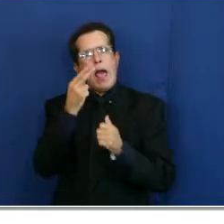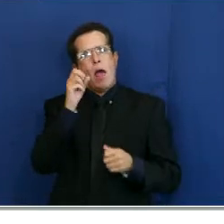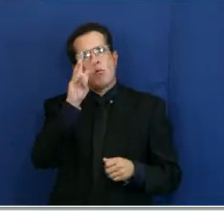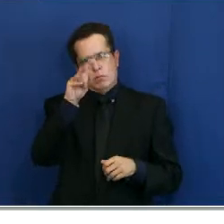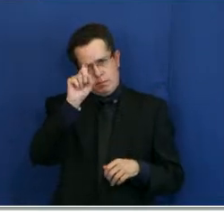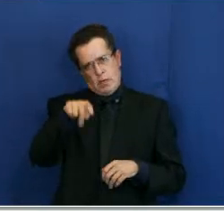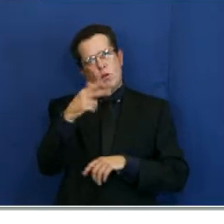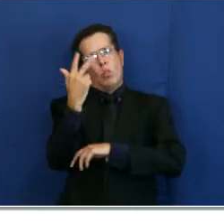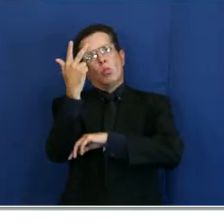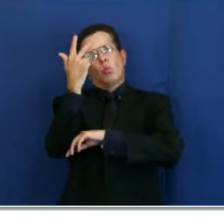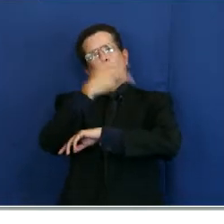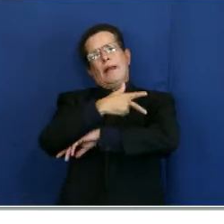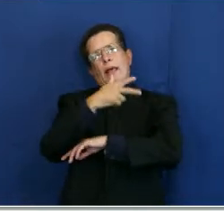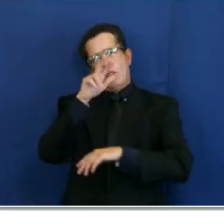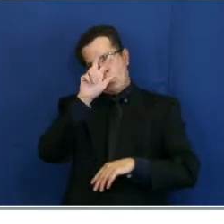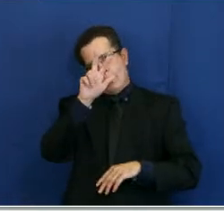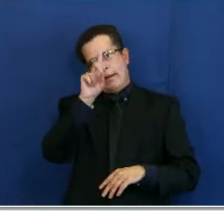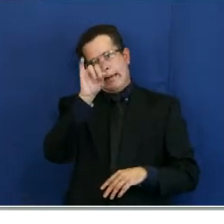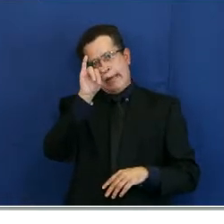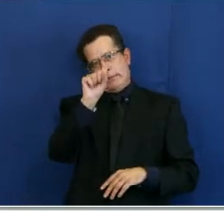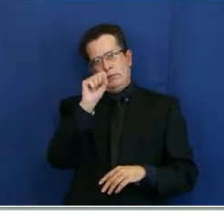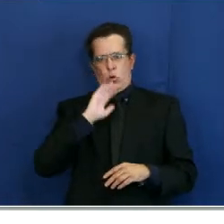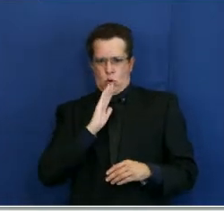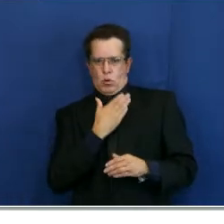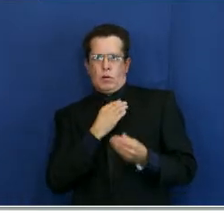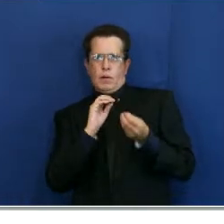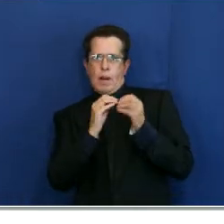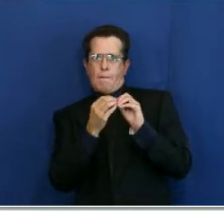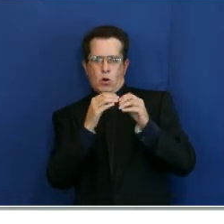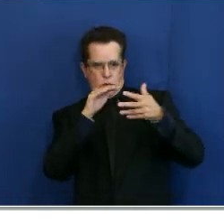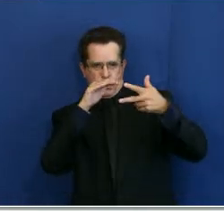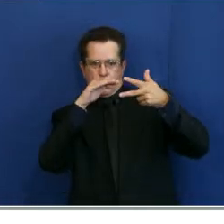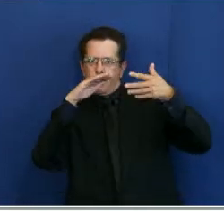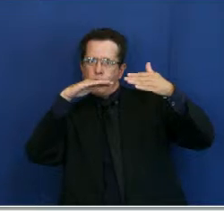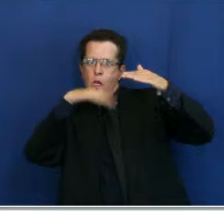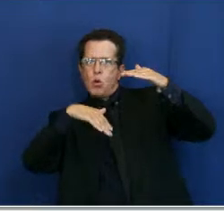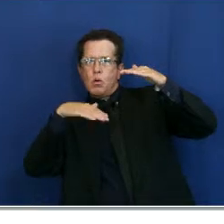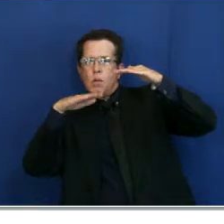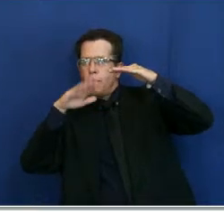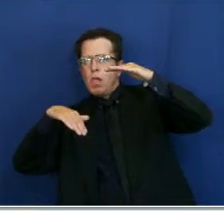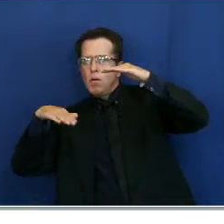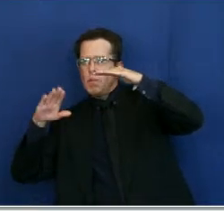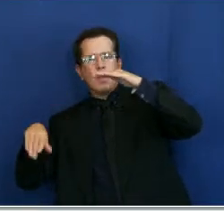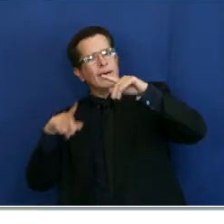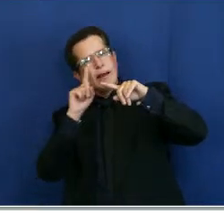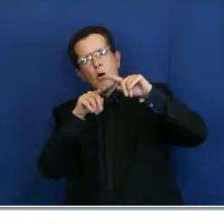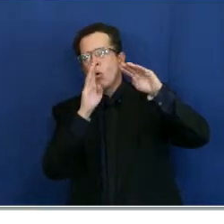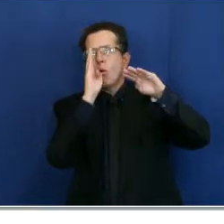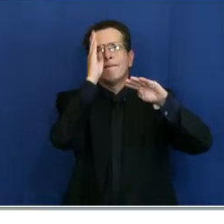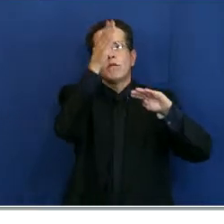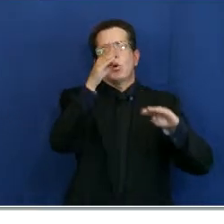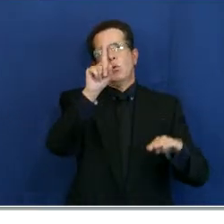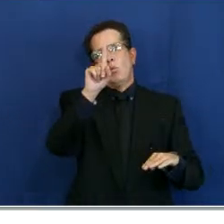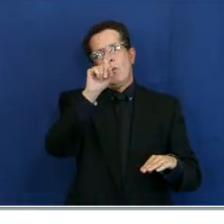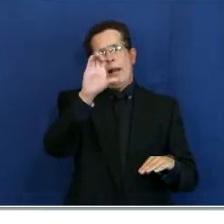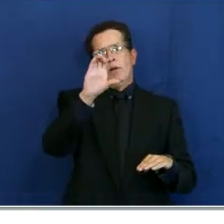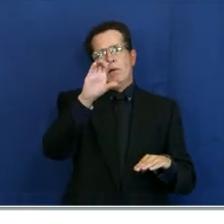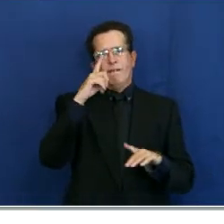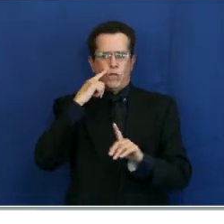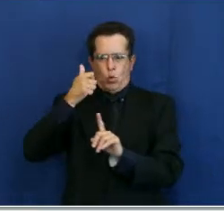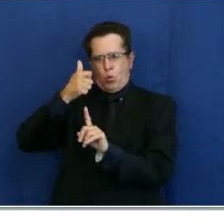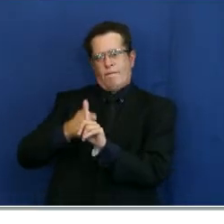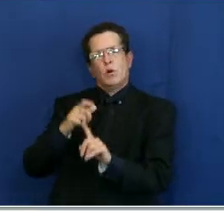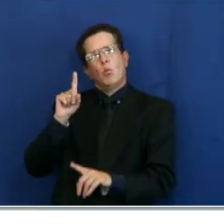3 days where our data are normal, not elevated above 100 per